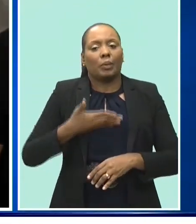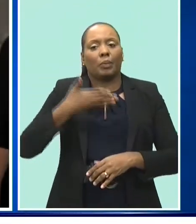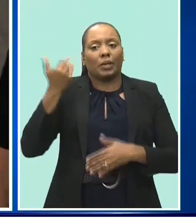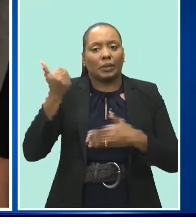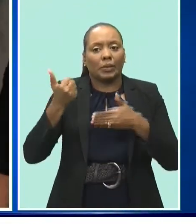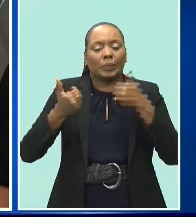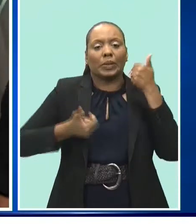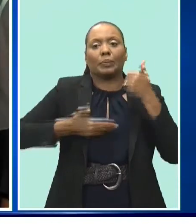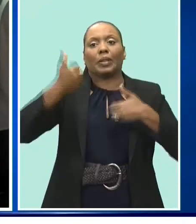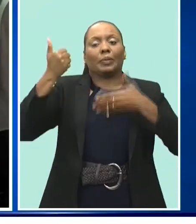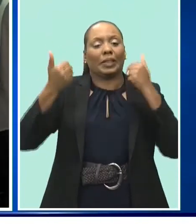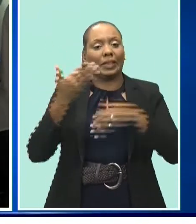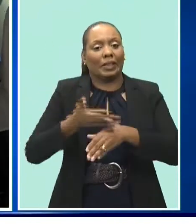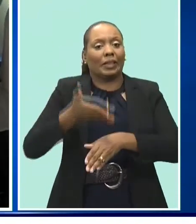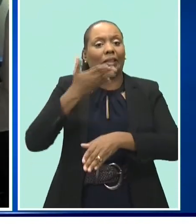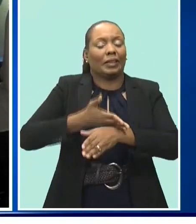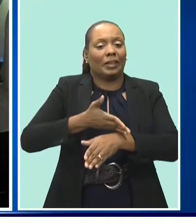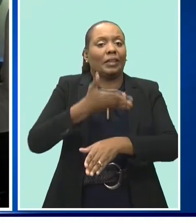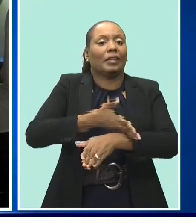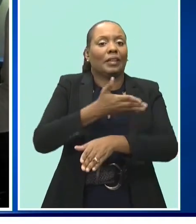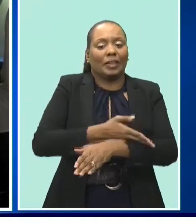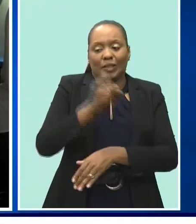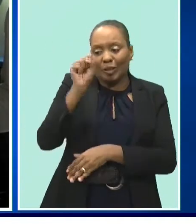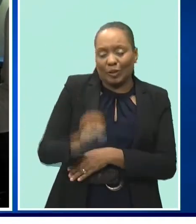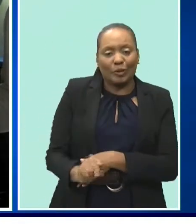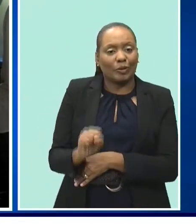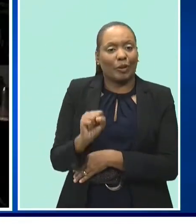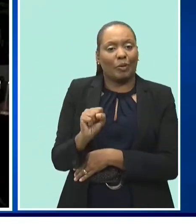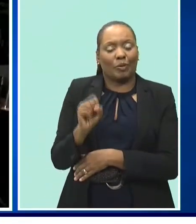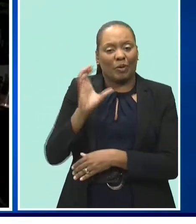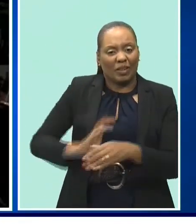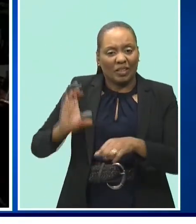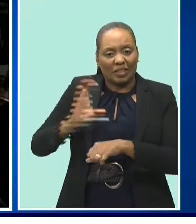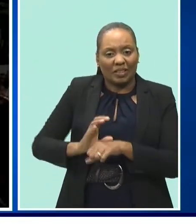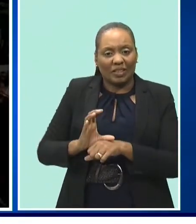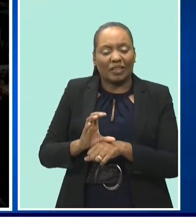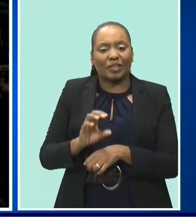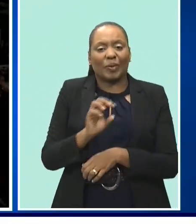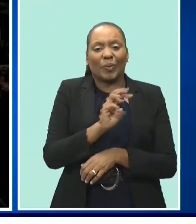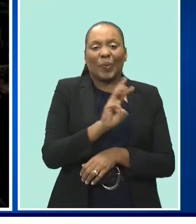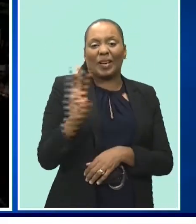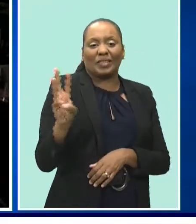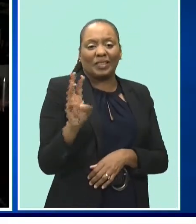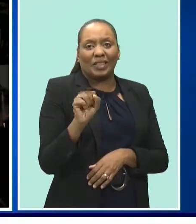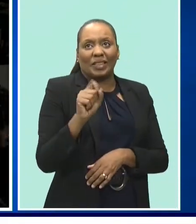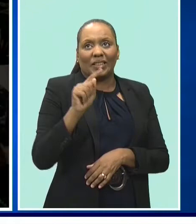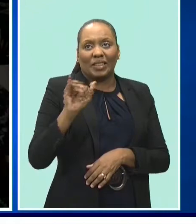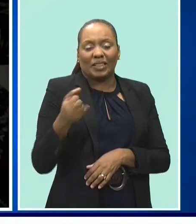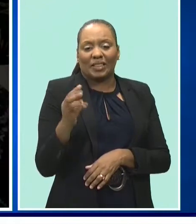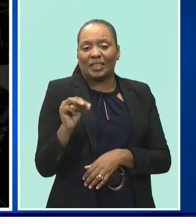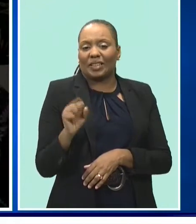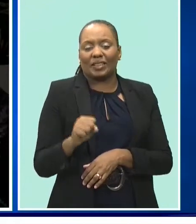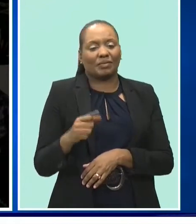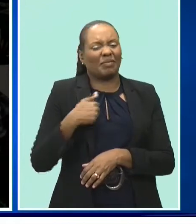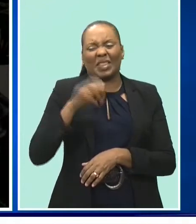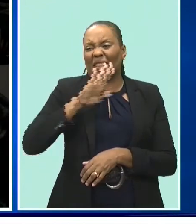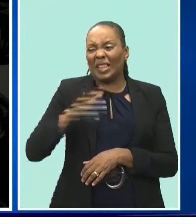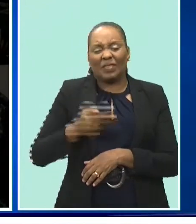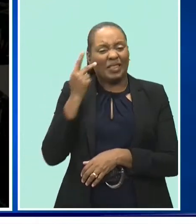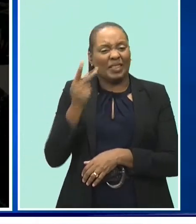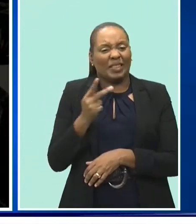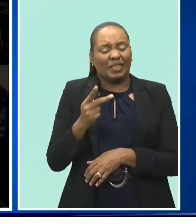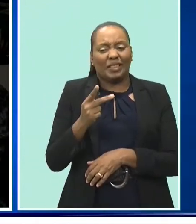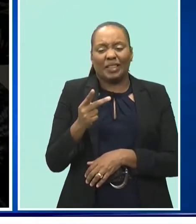experiences here, from the south coast up to the west coast. It's a great scene outside. I've never seen anything like it anywhere else in the